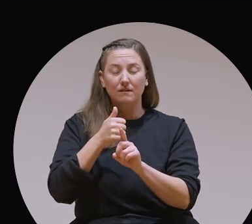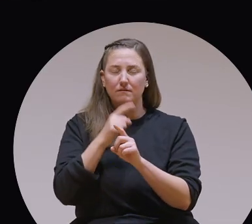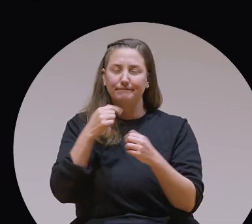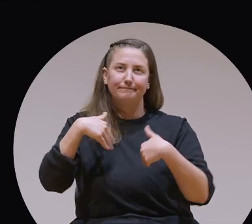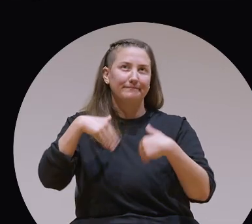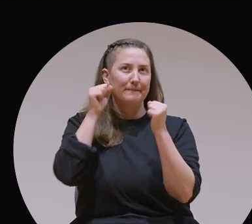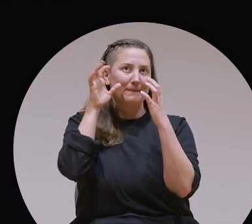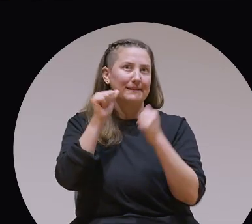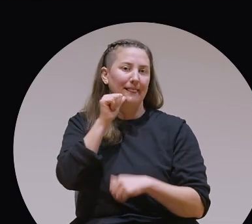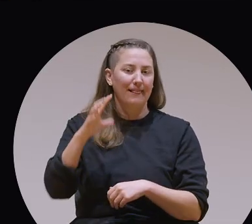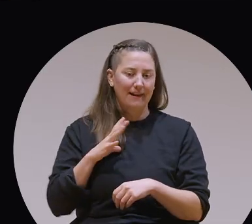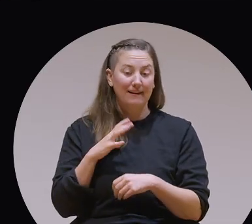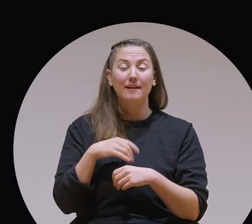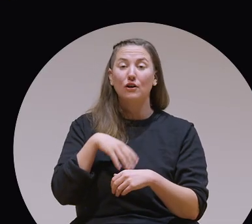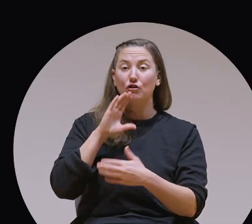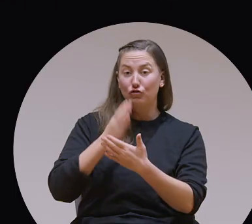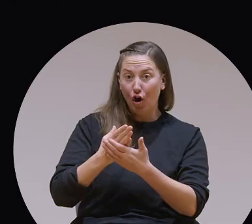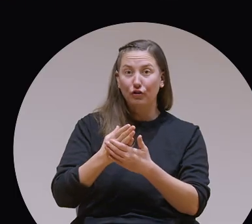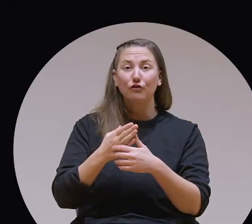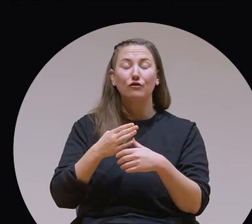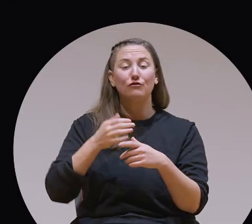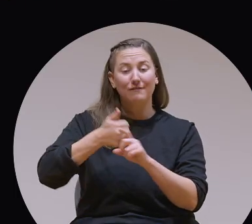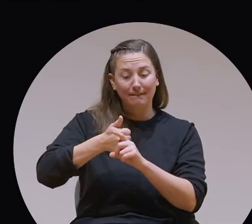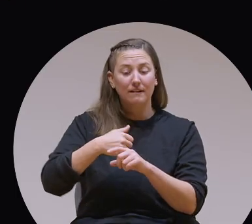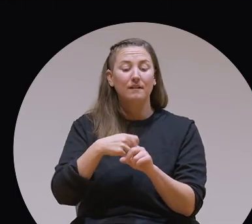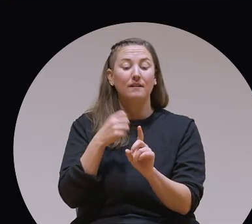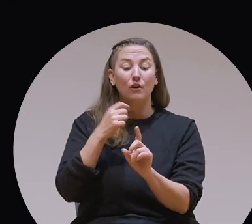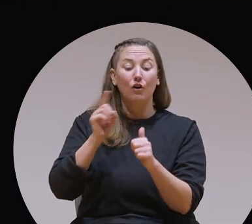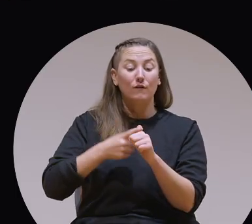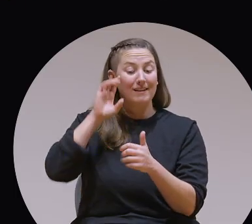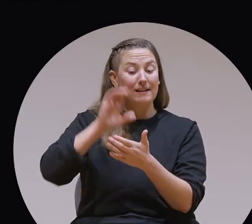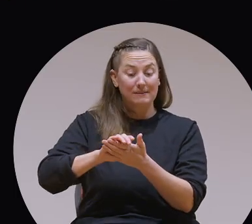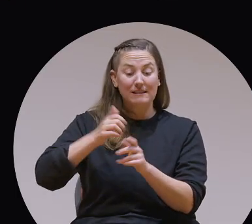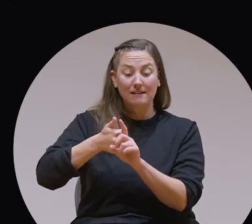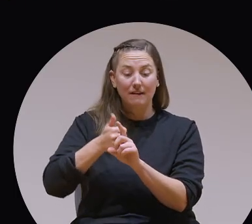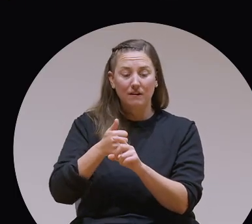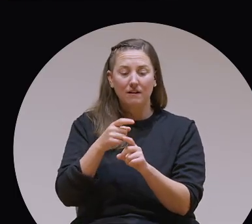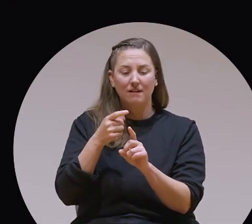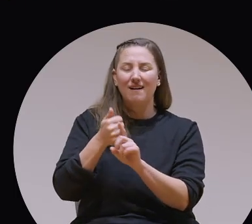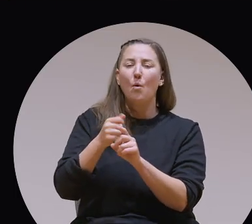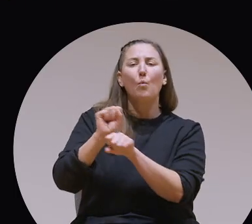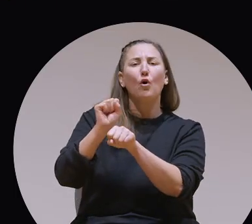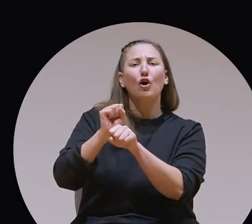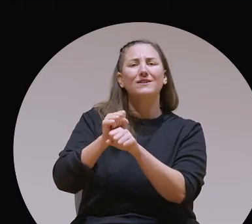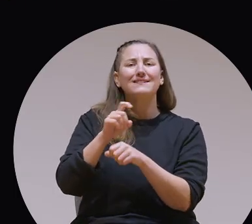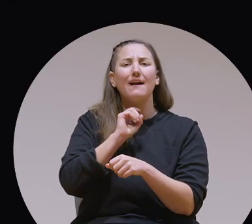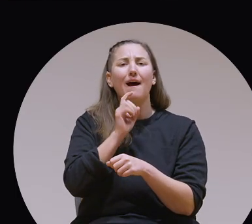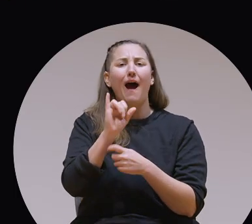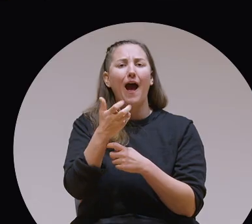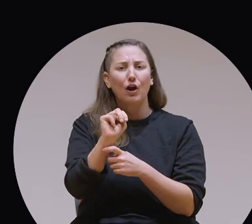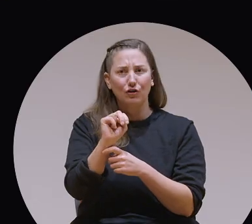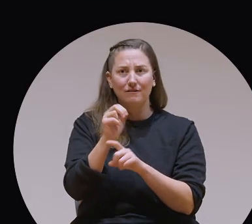remarkable lady. She was the daughter of an earl. Her first husband was an ironworks manager. He